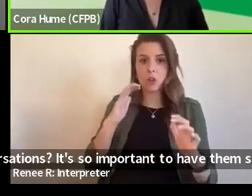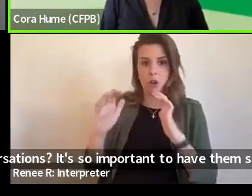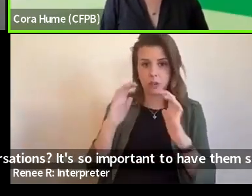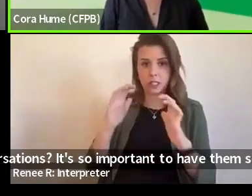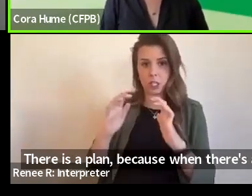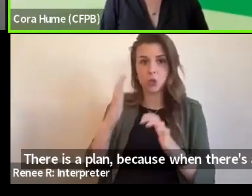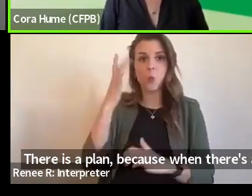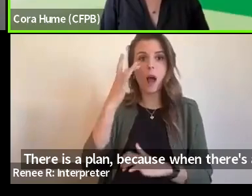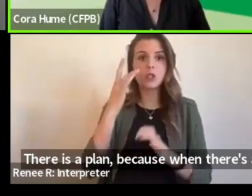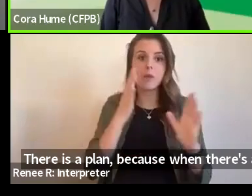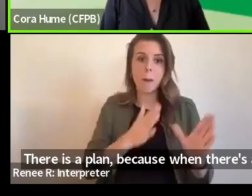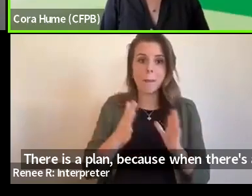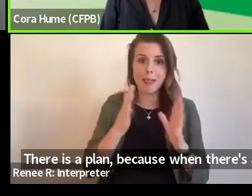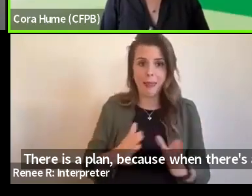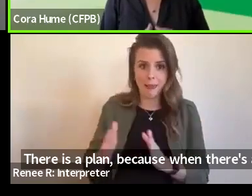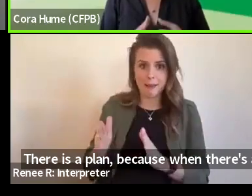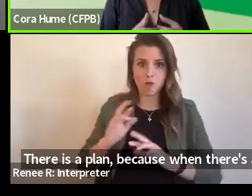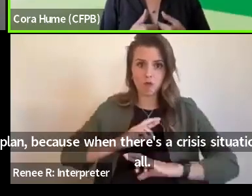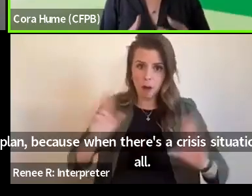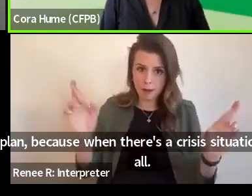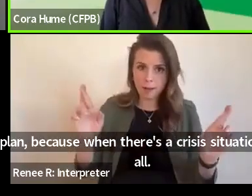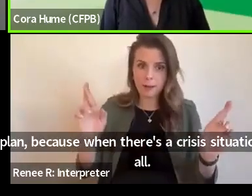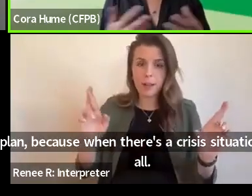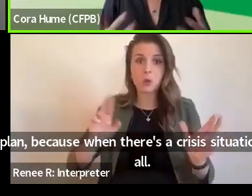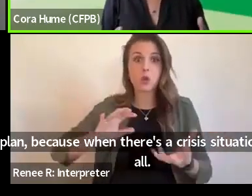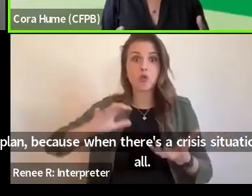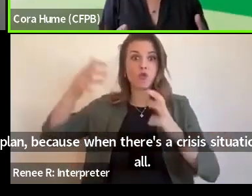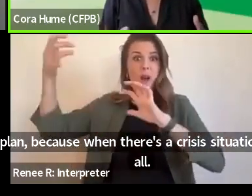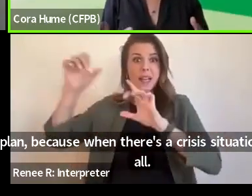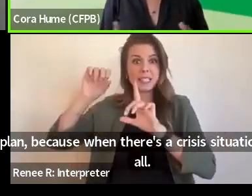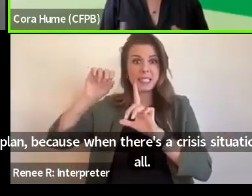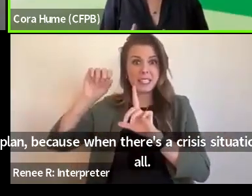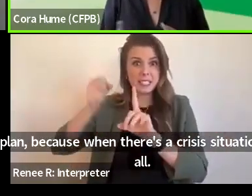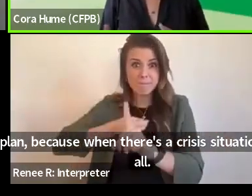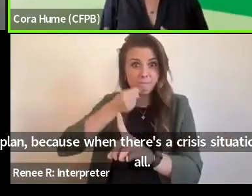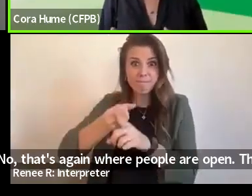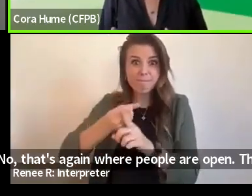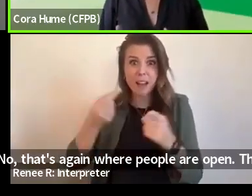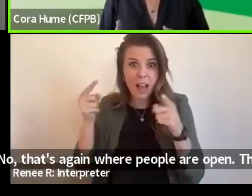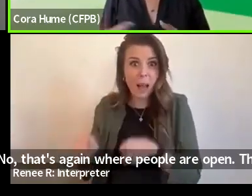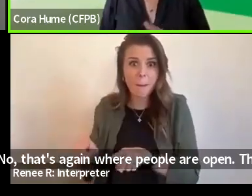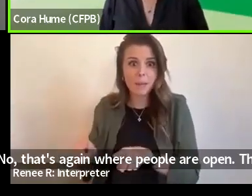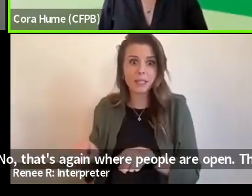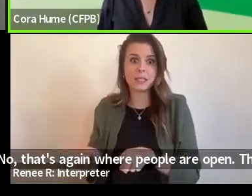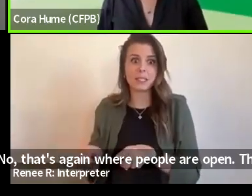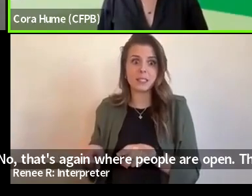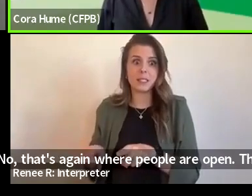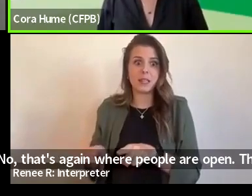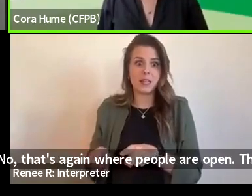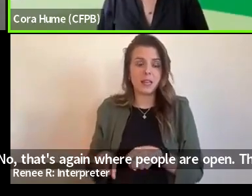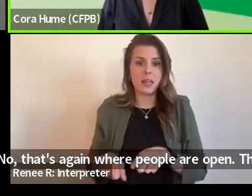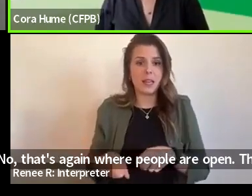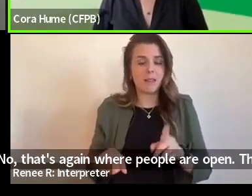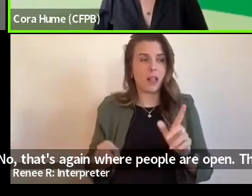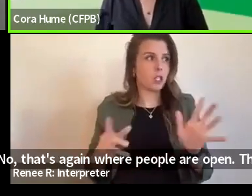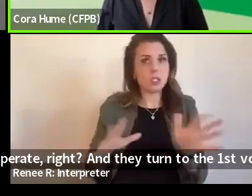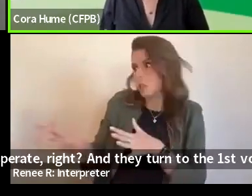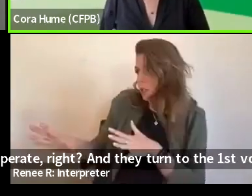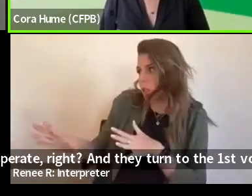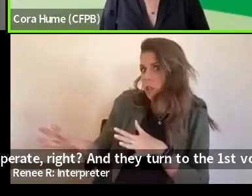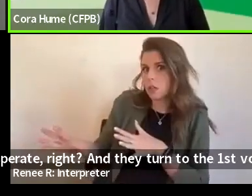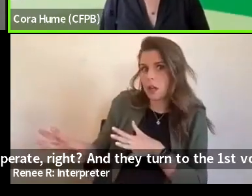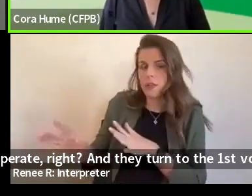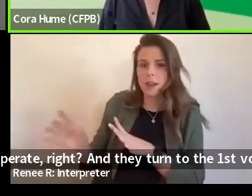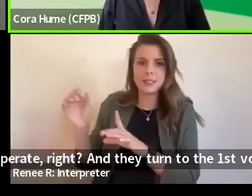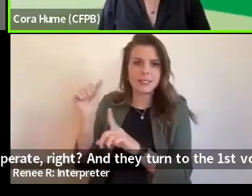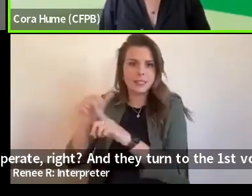all know, that's again where people are open, they're desperate, right? And they turn to the first voice that comes to them. And what if it's a fraudster?